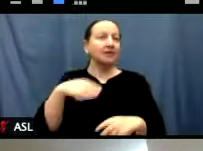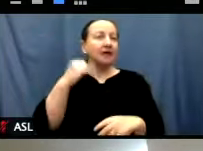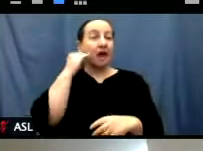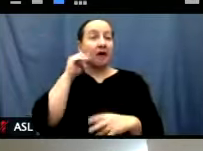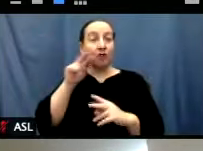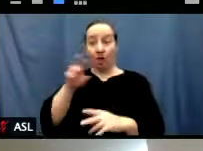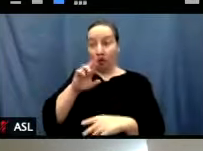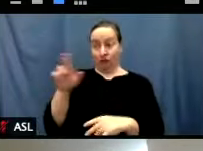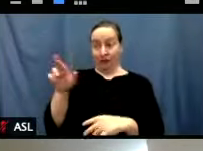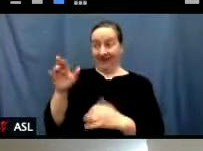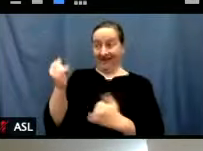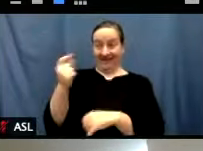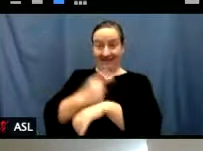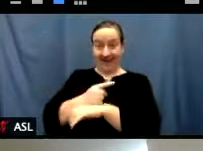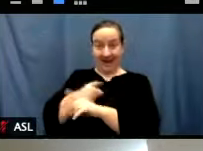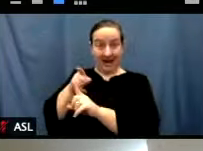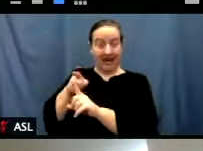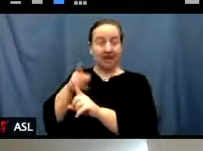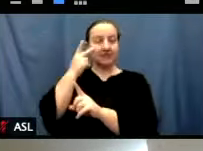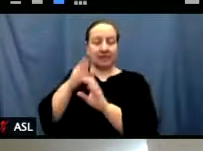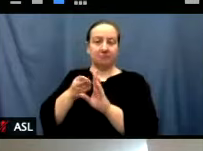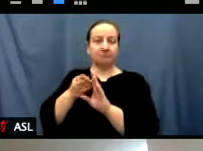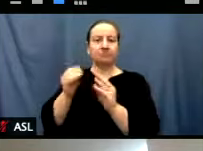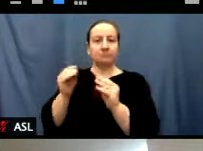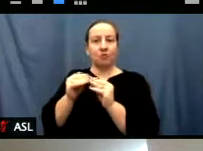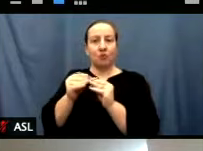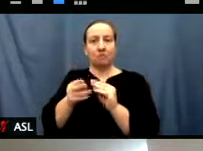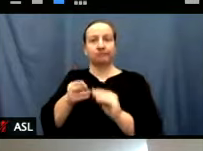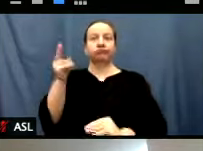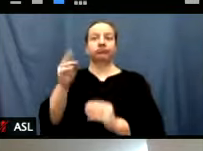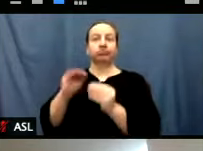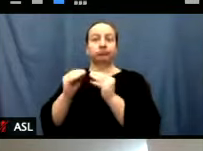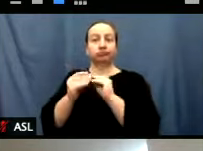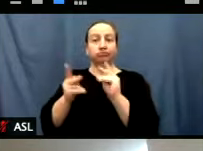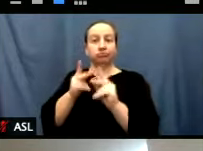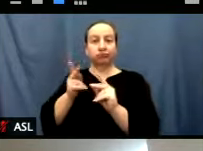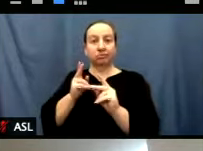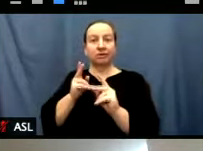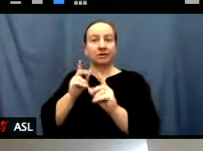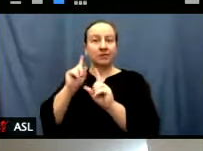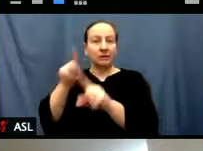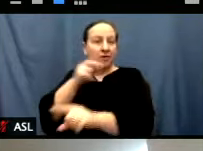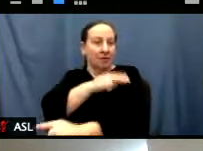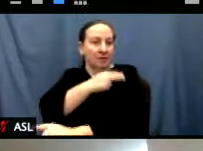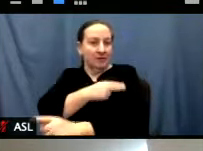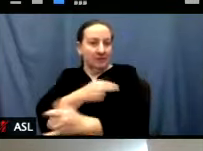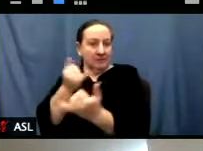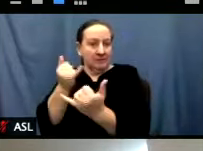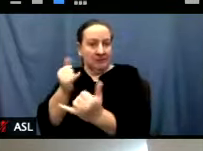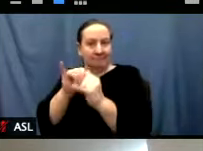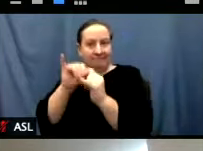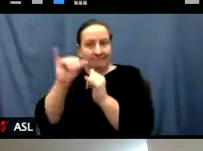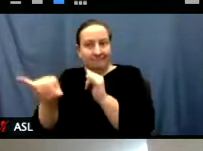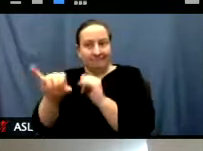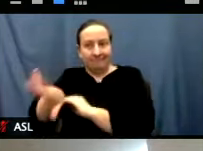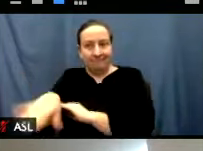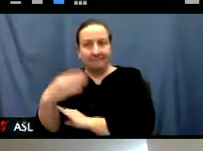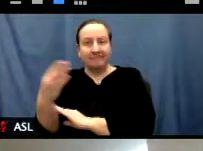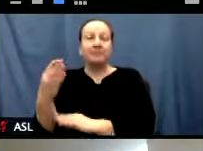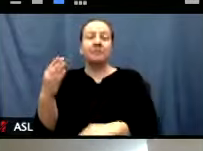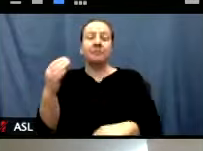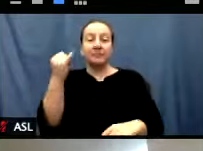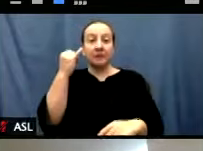and today's data point, you'll see that we're at our highest point of hospitalization since the beginning of the pandemic. Unfortunately, if this trend continues,